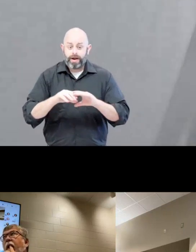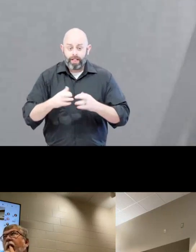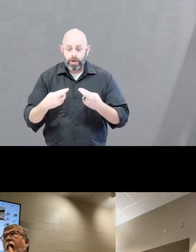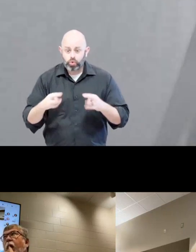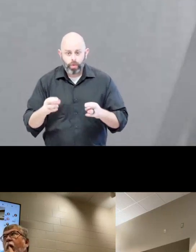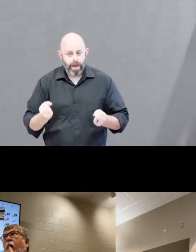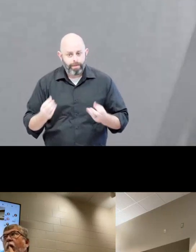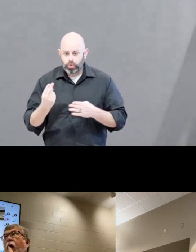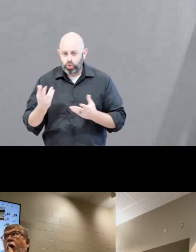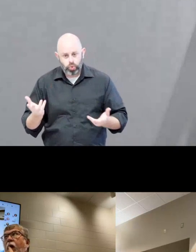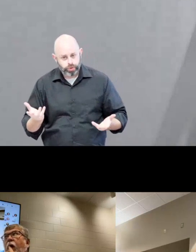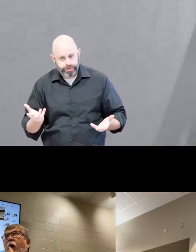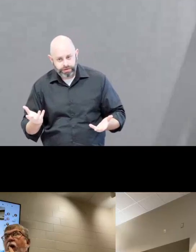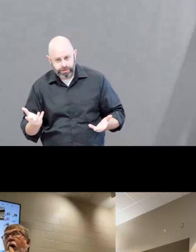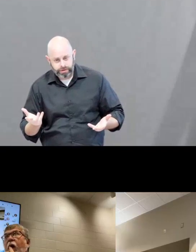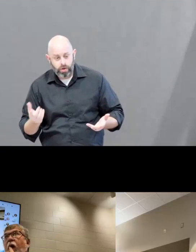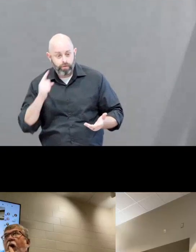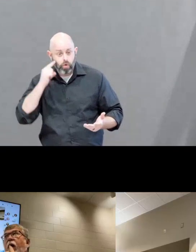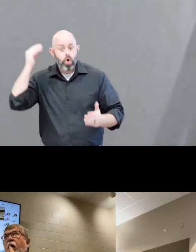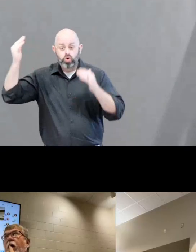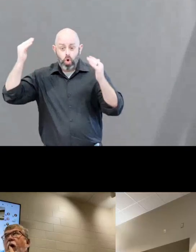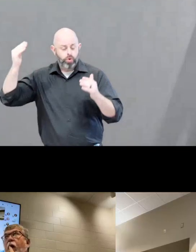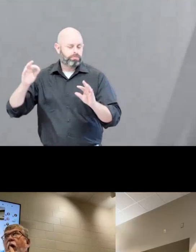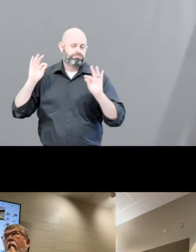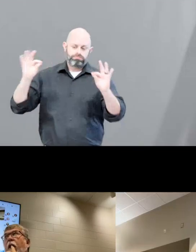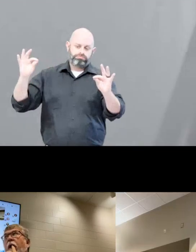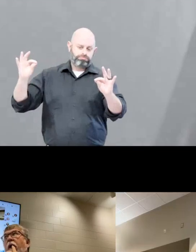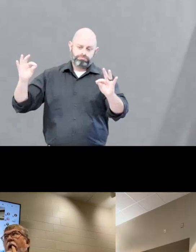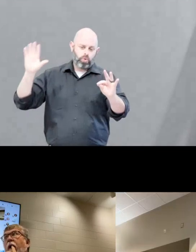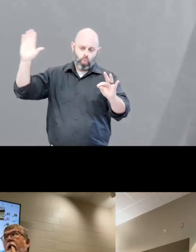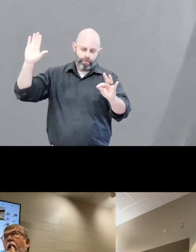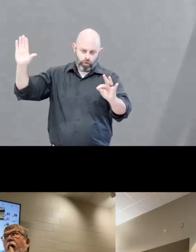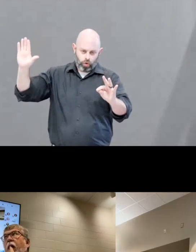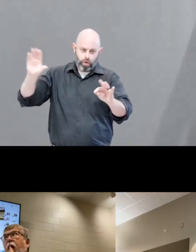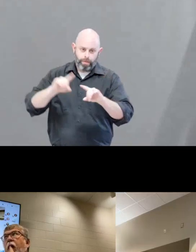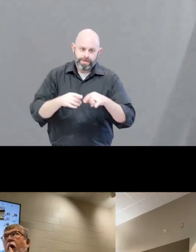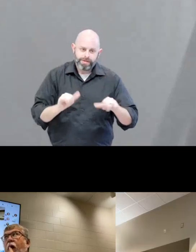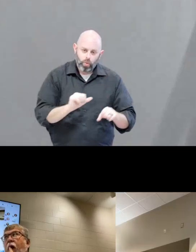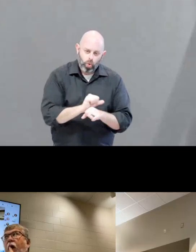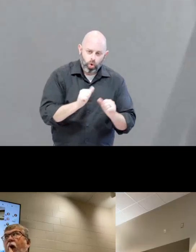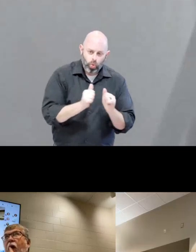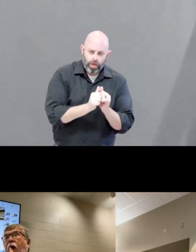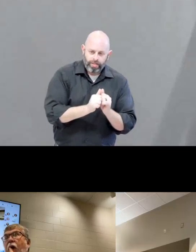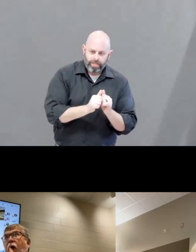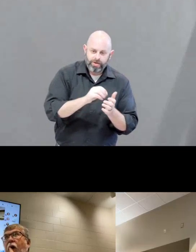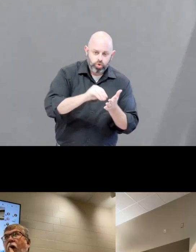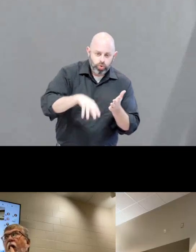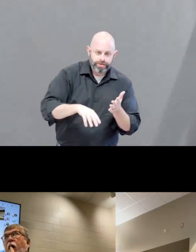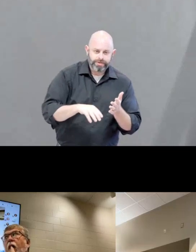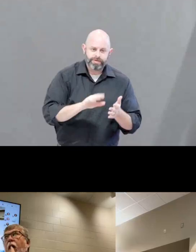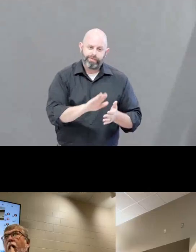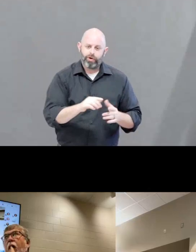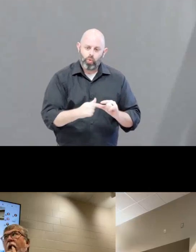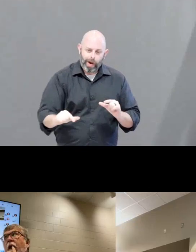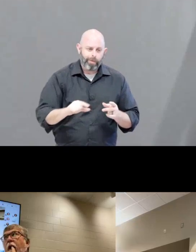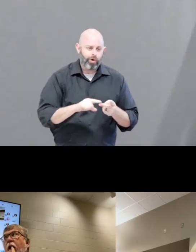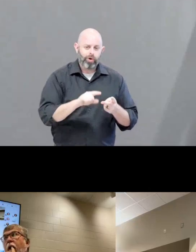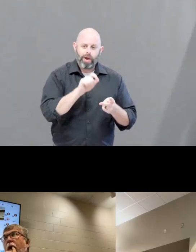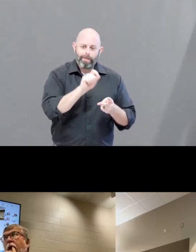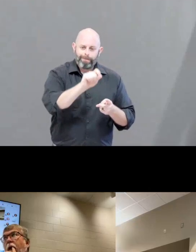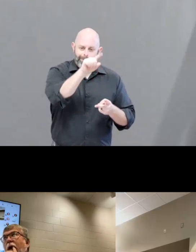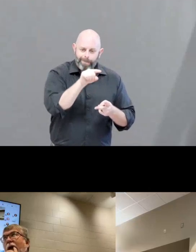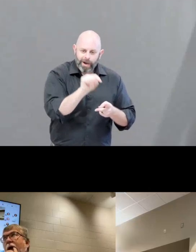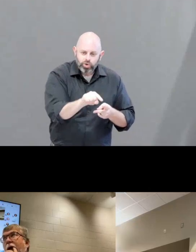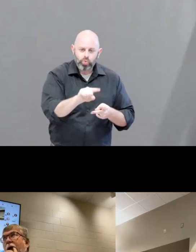classroom setting, you know, for adults, it's wonderful, but when we're still trying to work with those students on grammar and punctuation